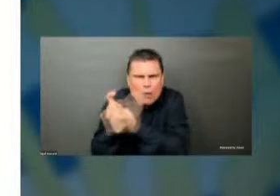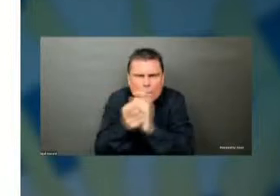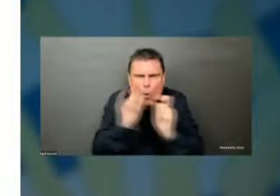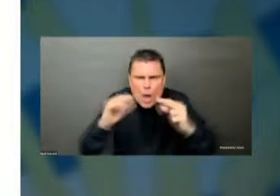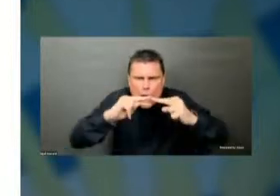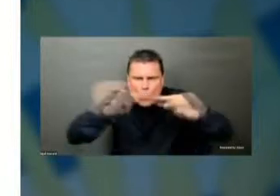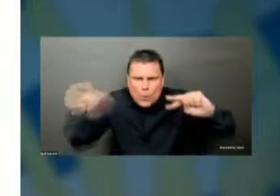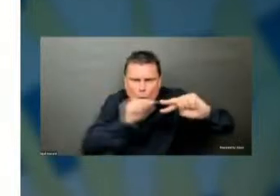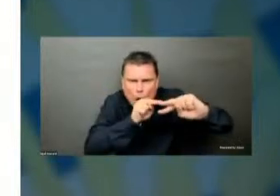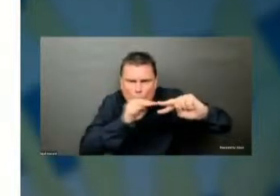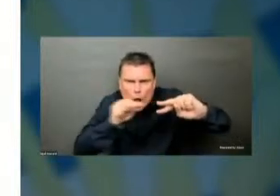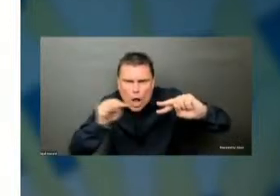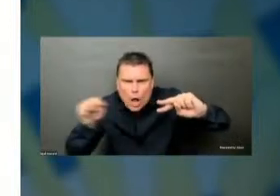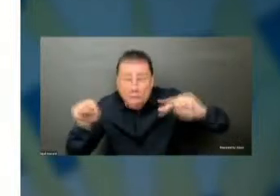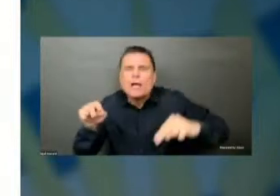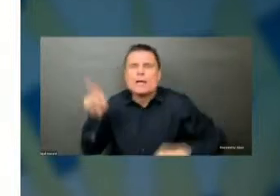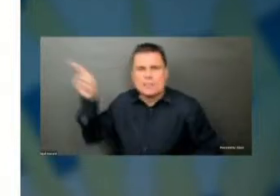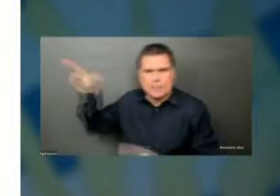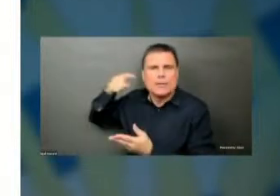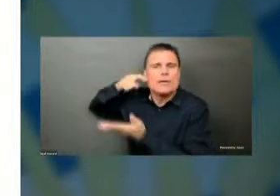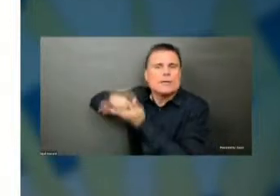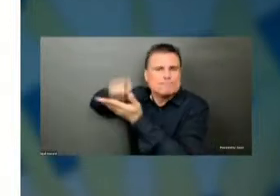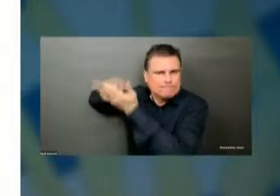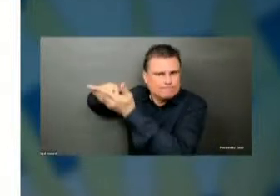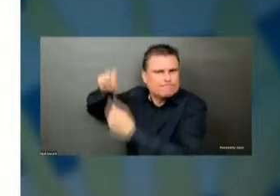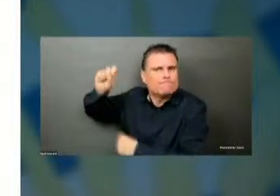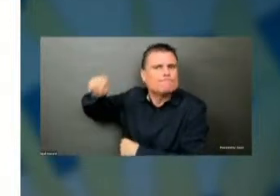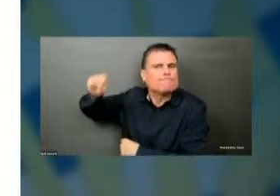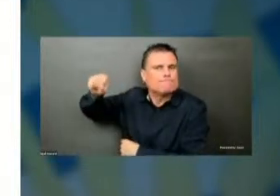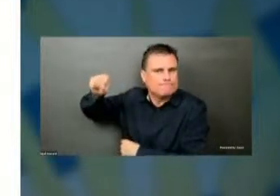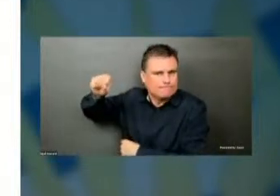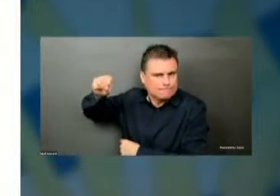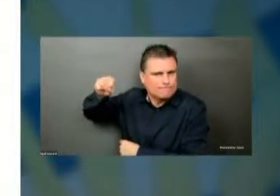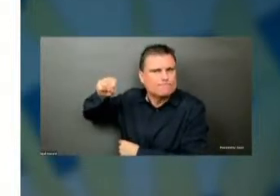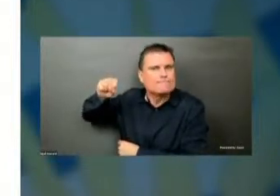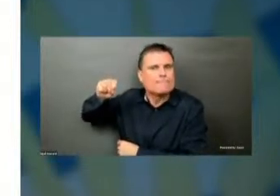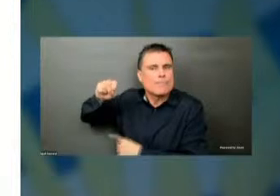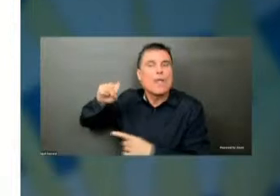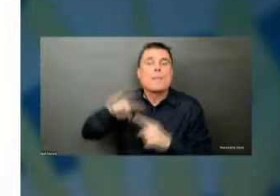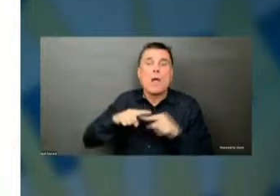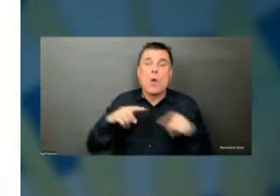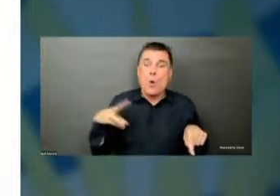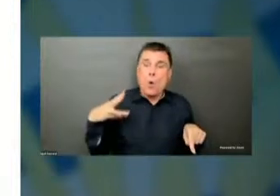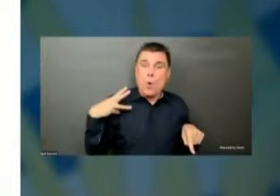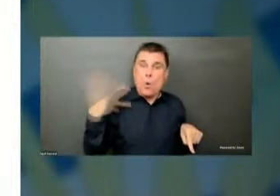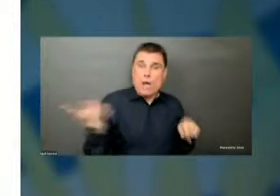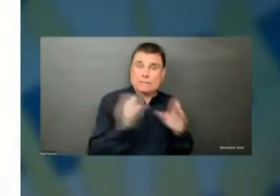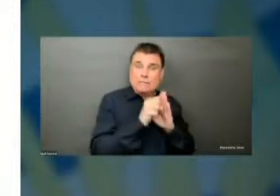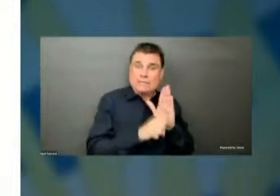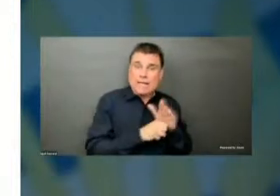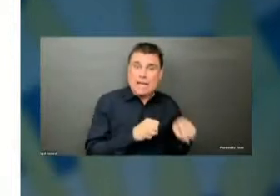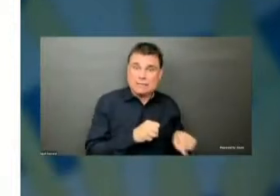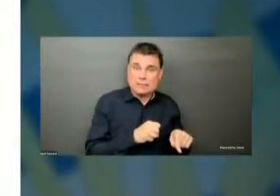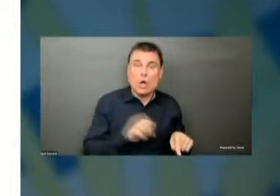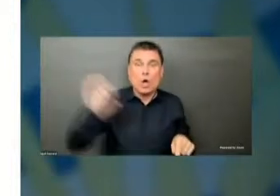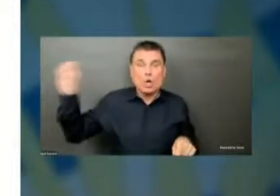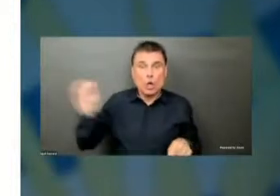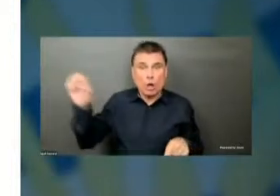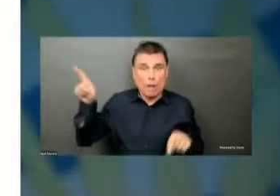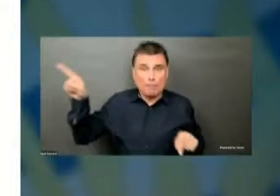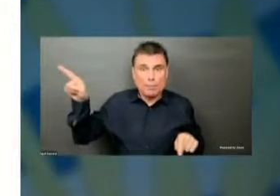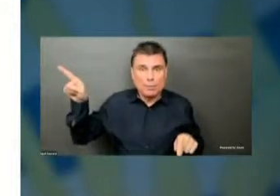increase in people coming in from Washington State, from Europe, etc. It's how we detected the first